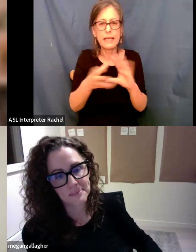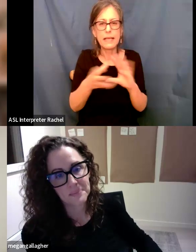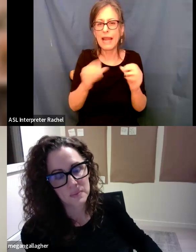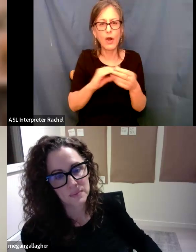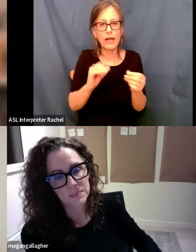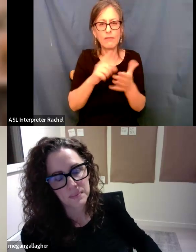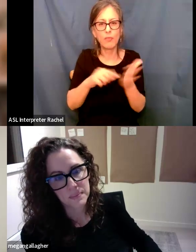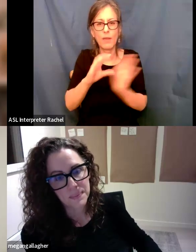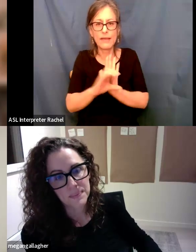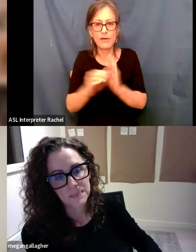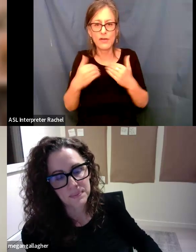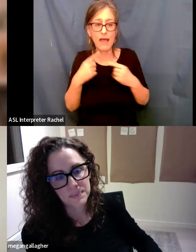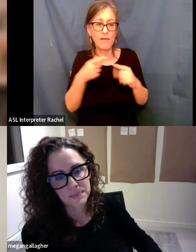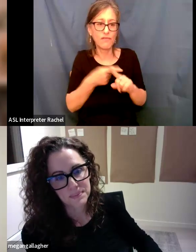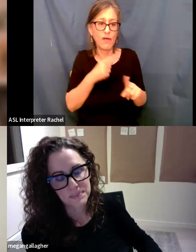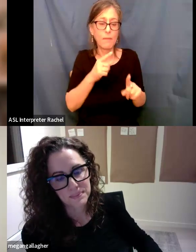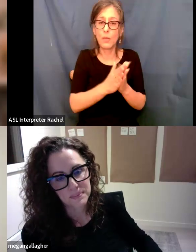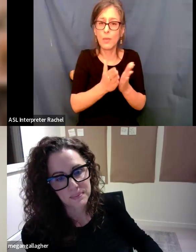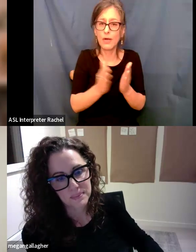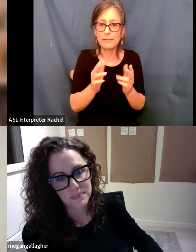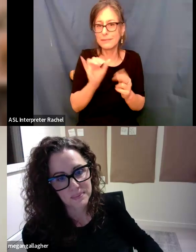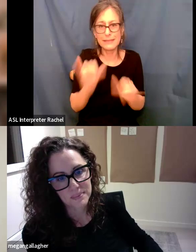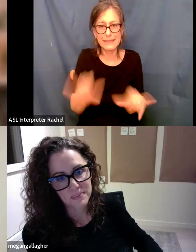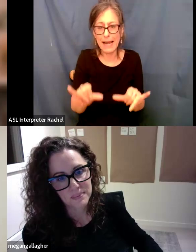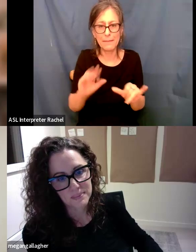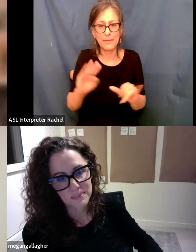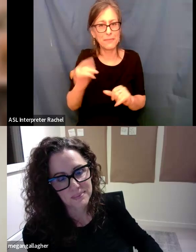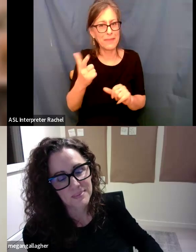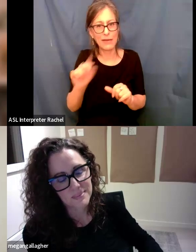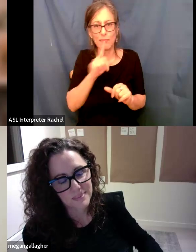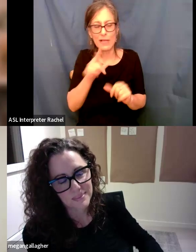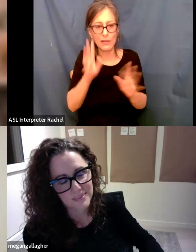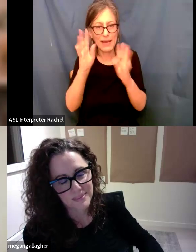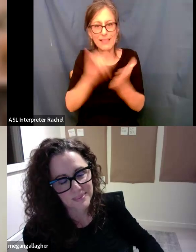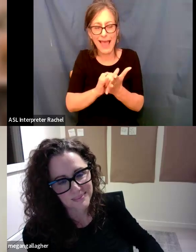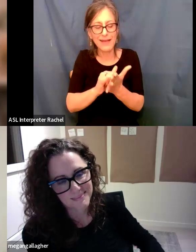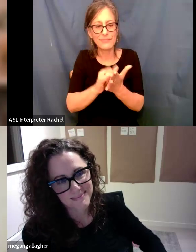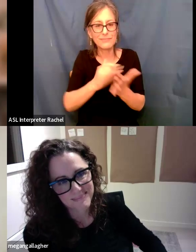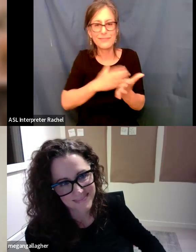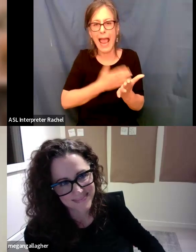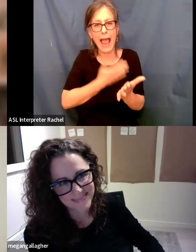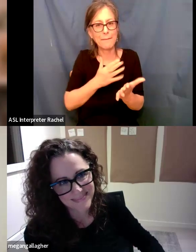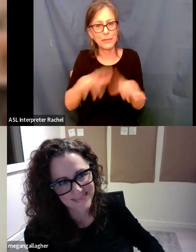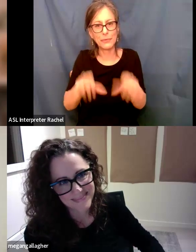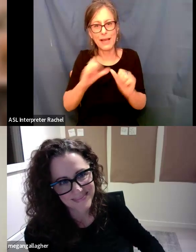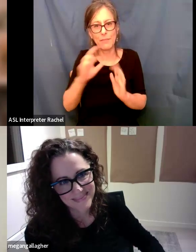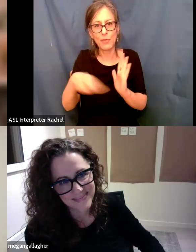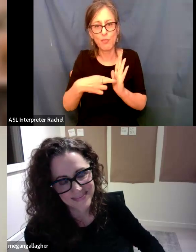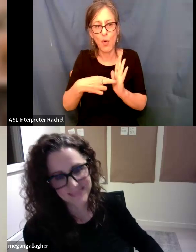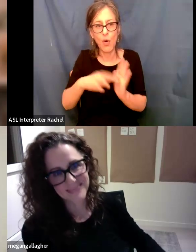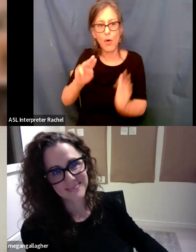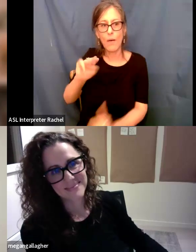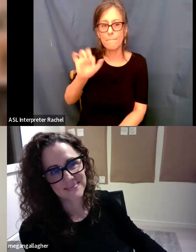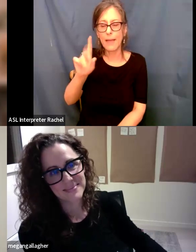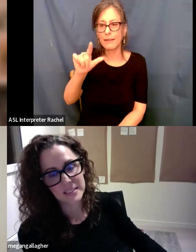the character has in the novel either. So like it is so much Megan's creation. And yeah, it was a real joy to play. Well, it